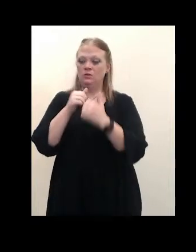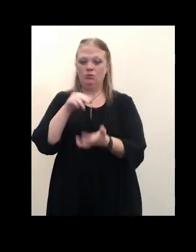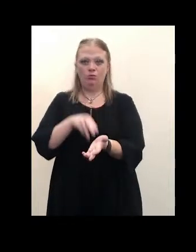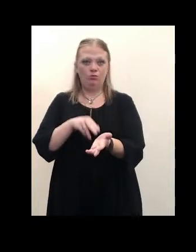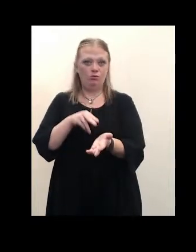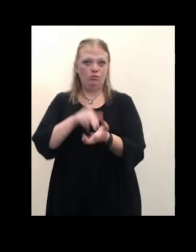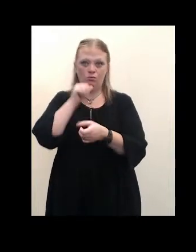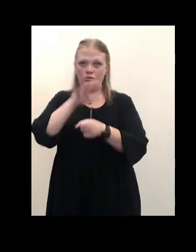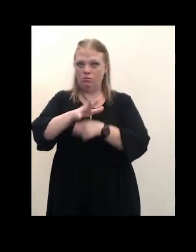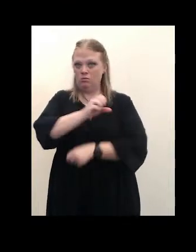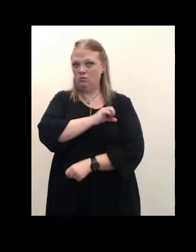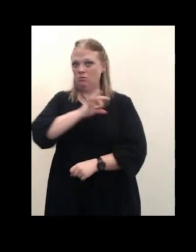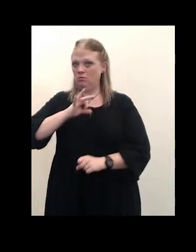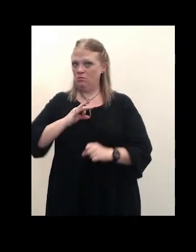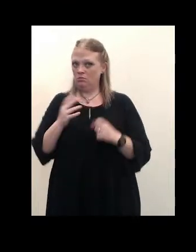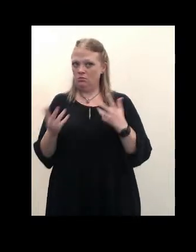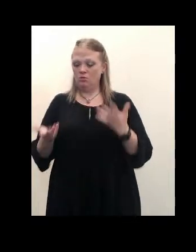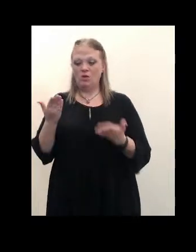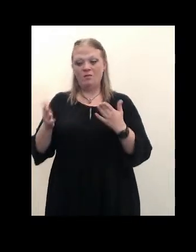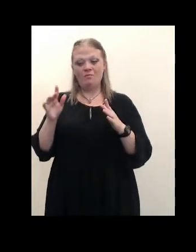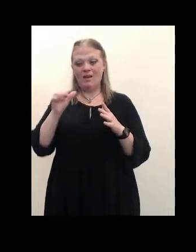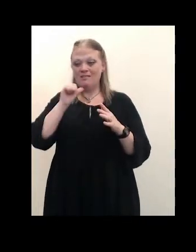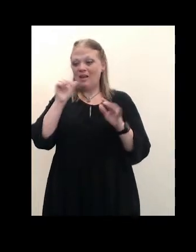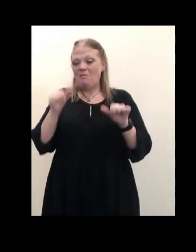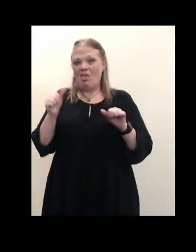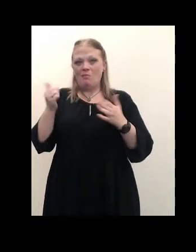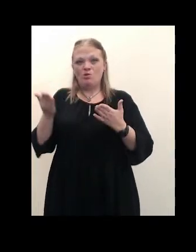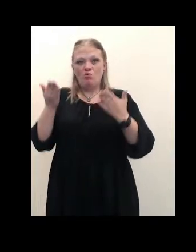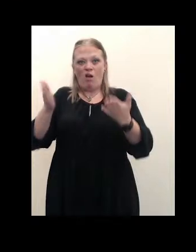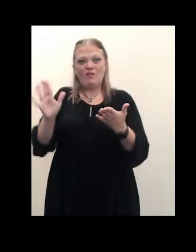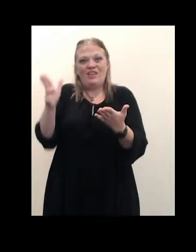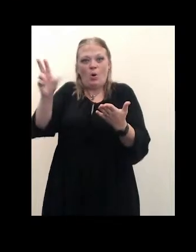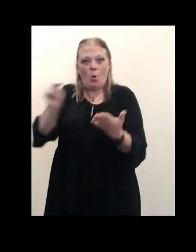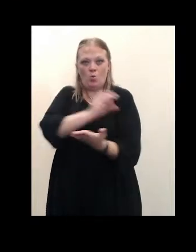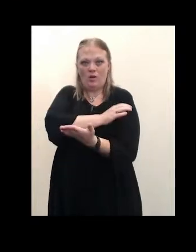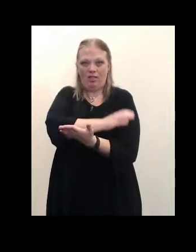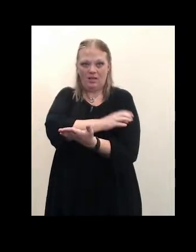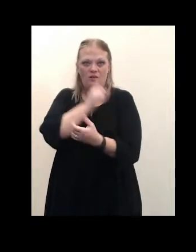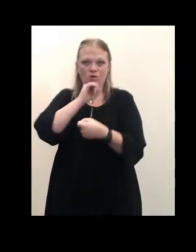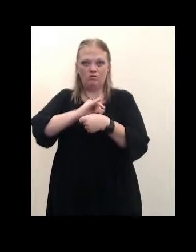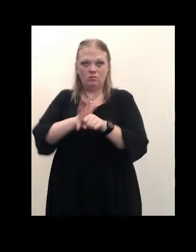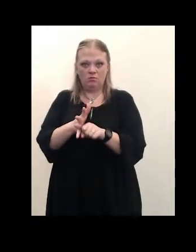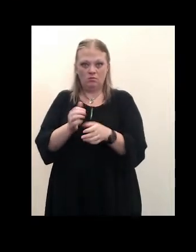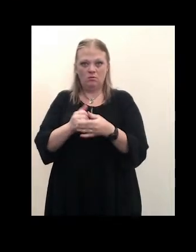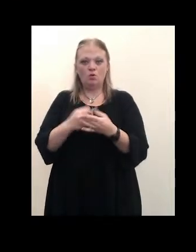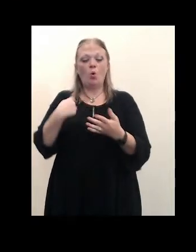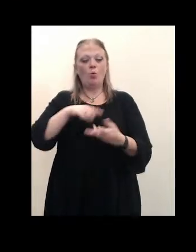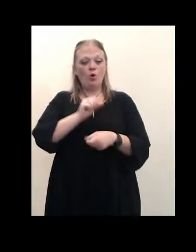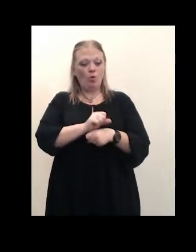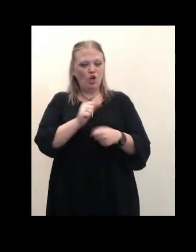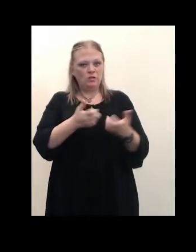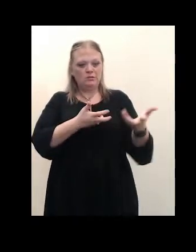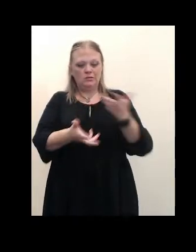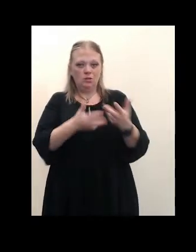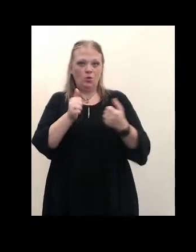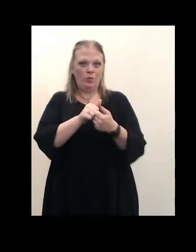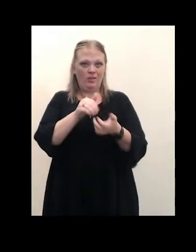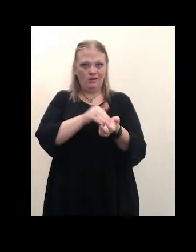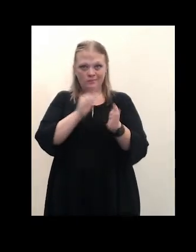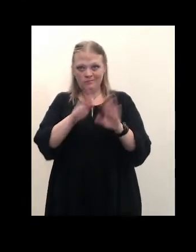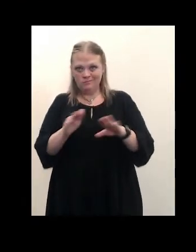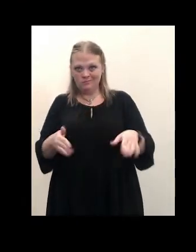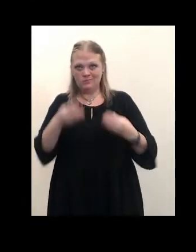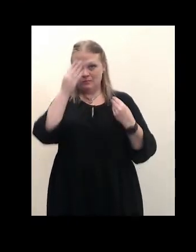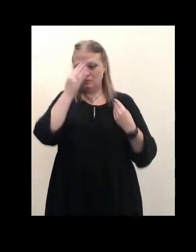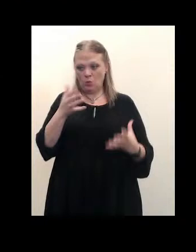able to offer their own COVID-19 vaccine clinics. So we're working with the pediatricians, and we're going to let them know what schools